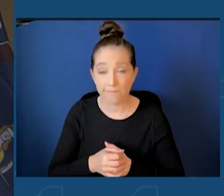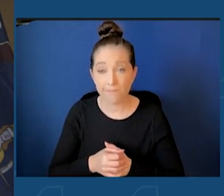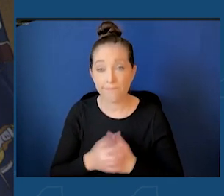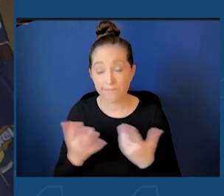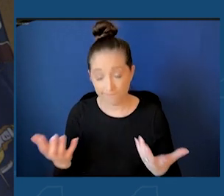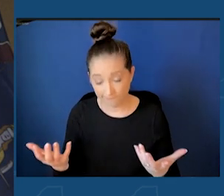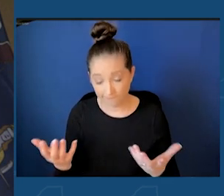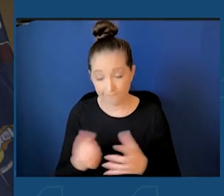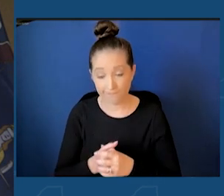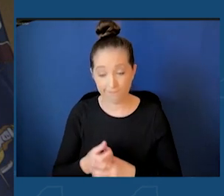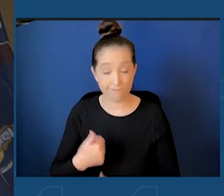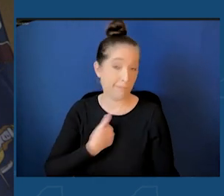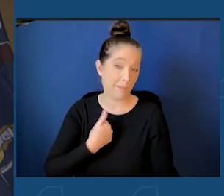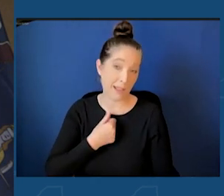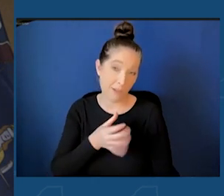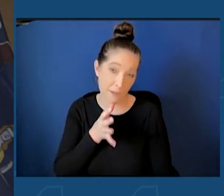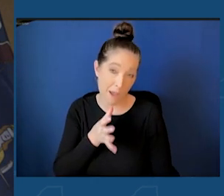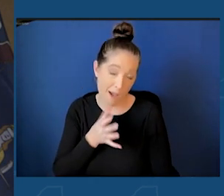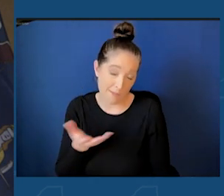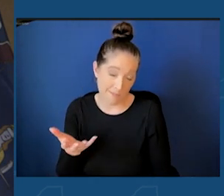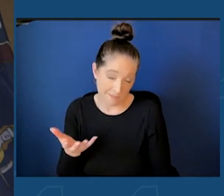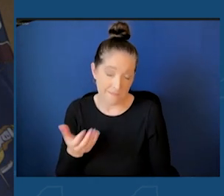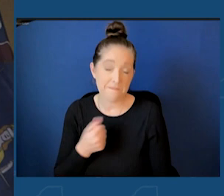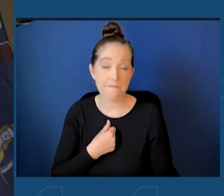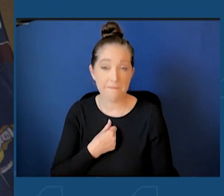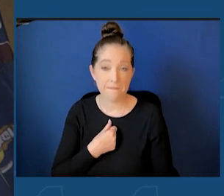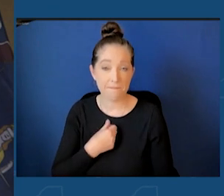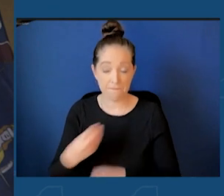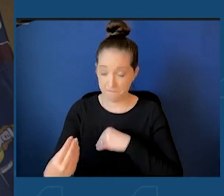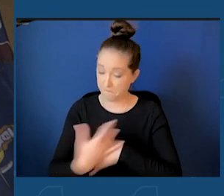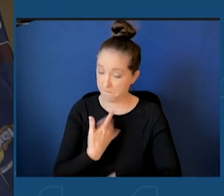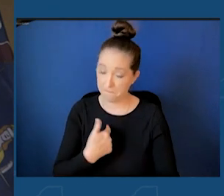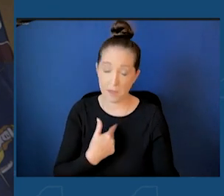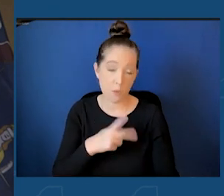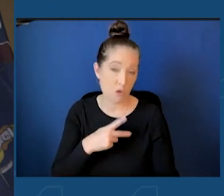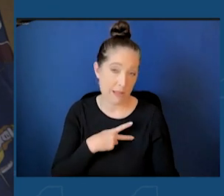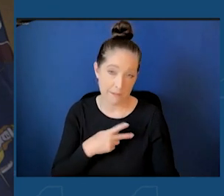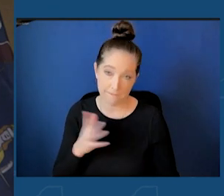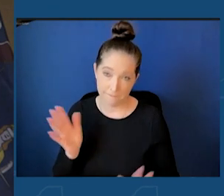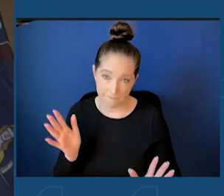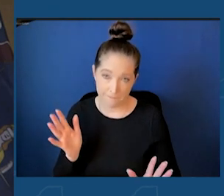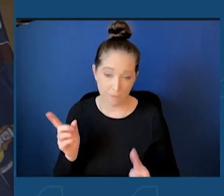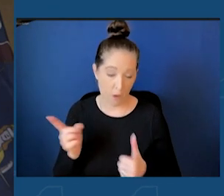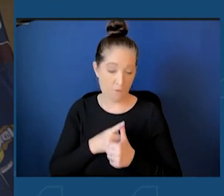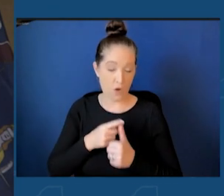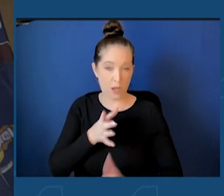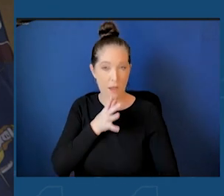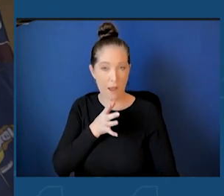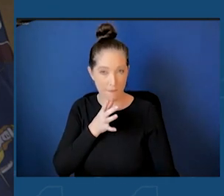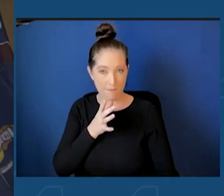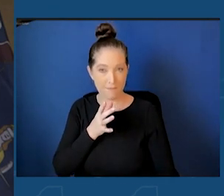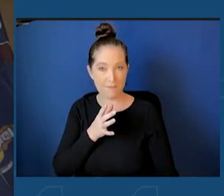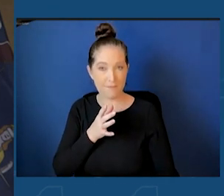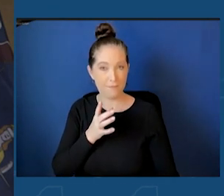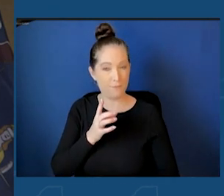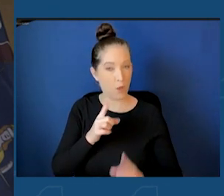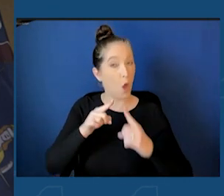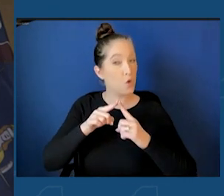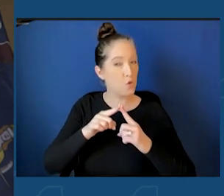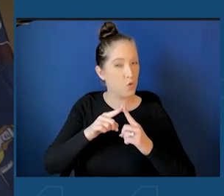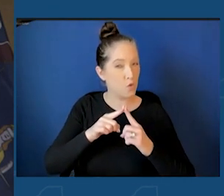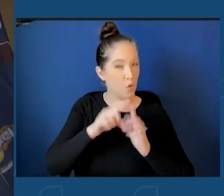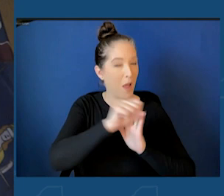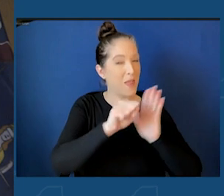I'm a mom, as I mentioned. This affects me personally. First mom to be the governor of the state of New York.